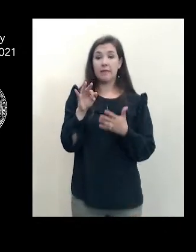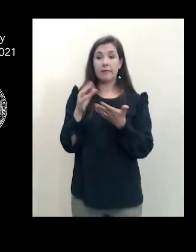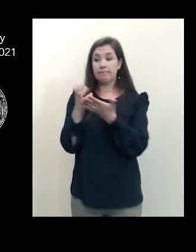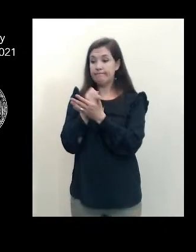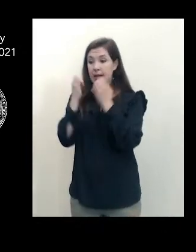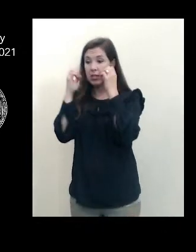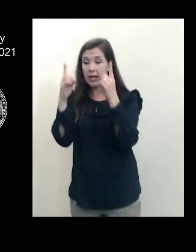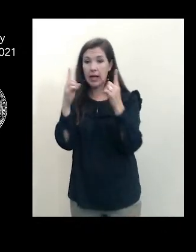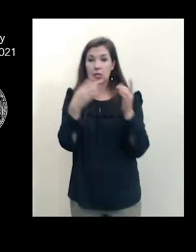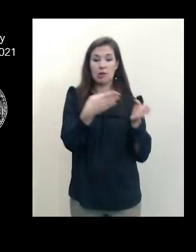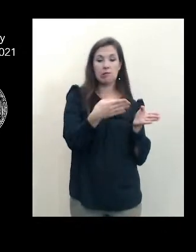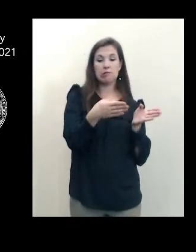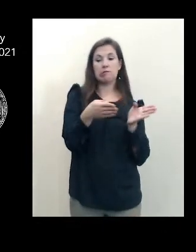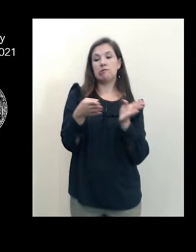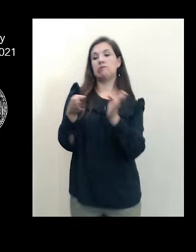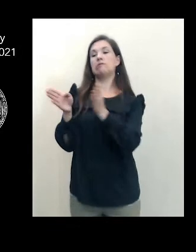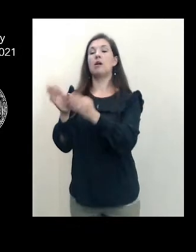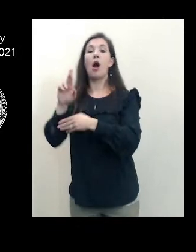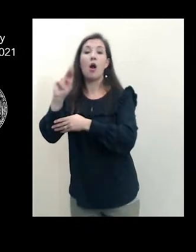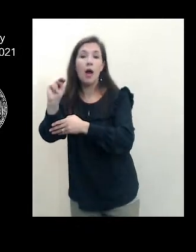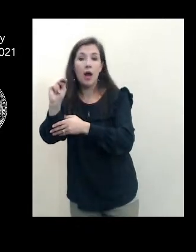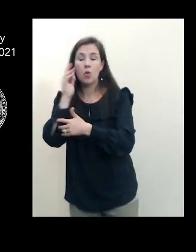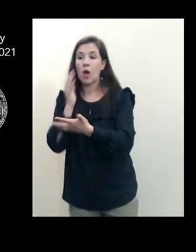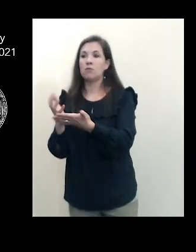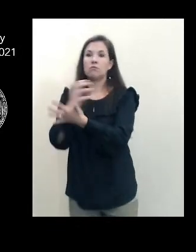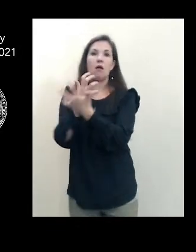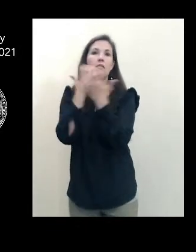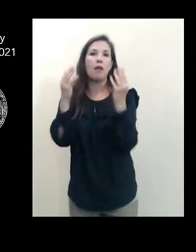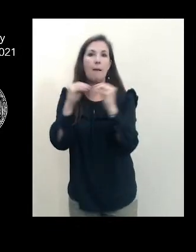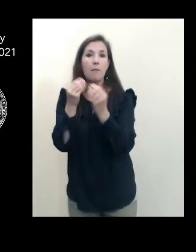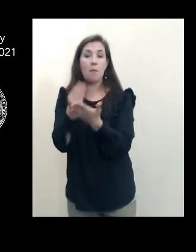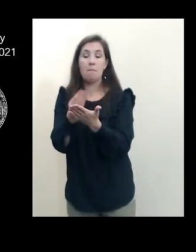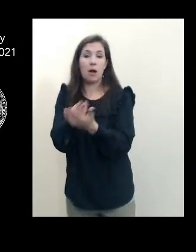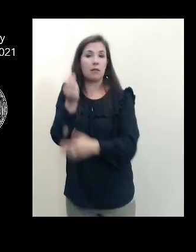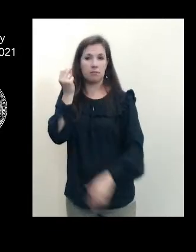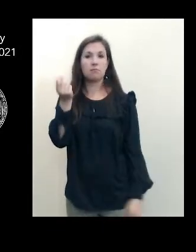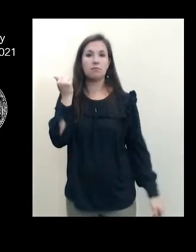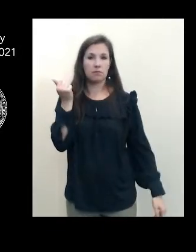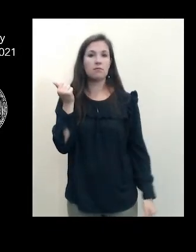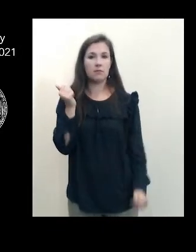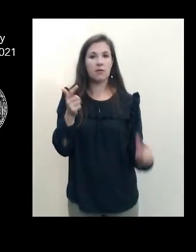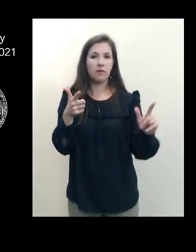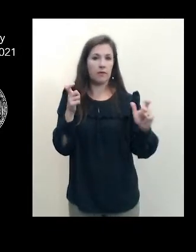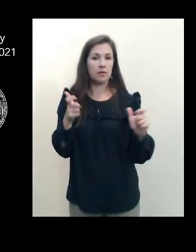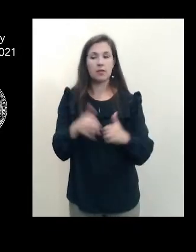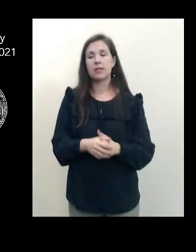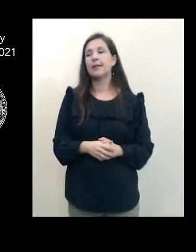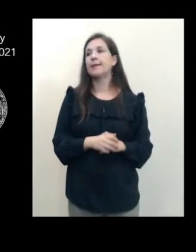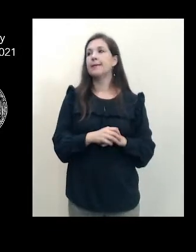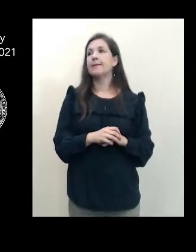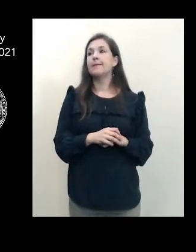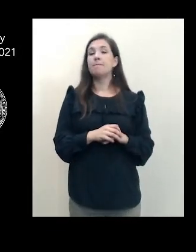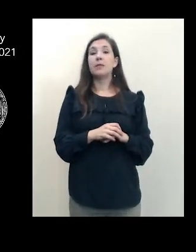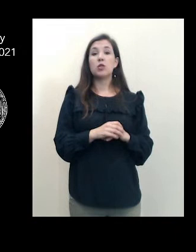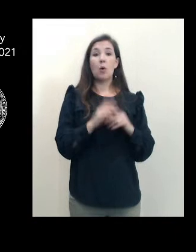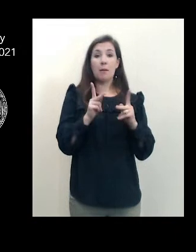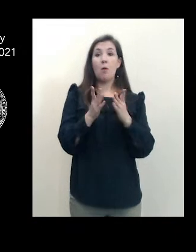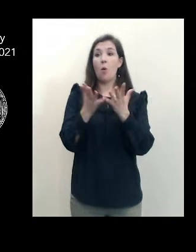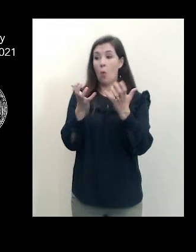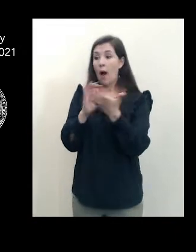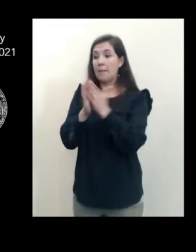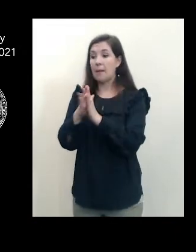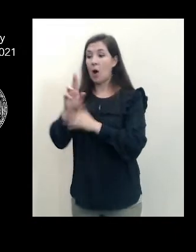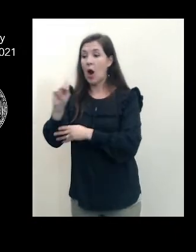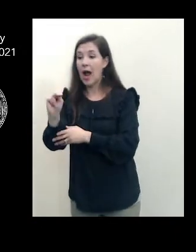yourself and move into the registered nurse field, you will make a lot more money in a very short period of time. And what we'll find out is people who want to be